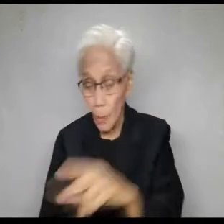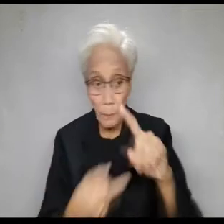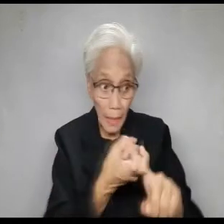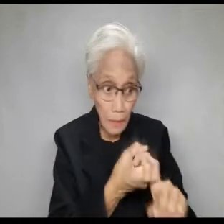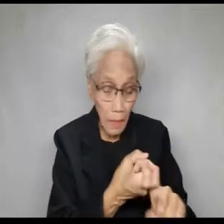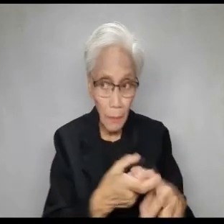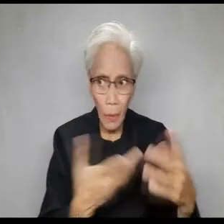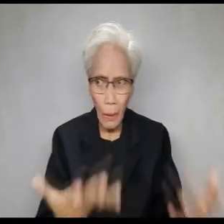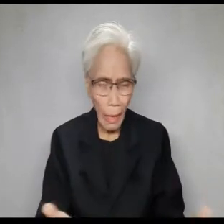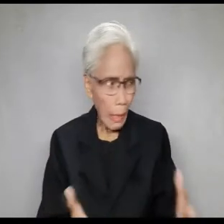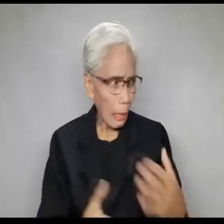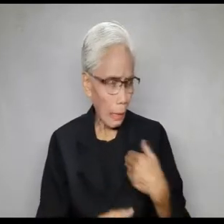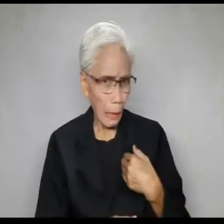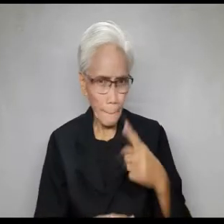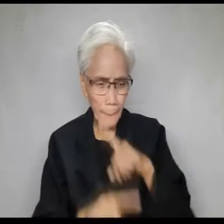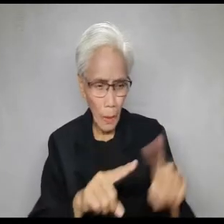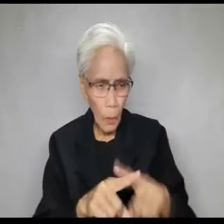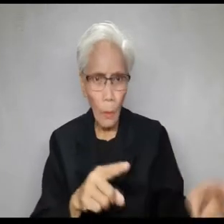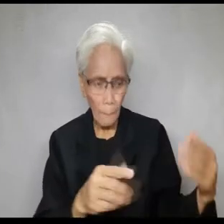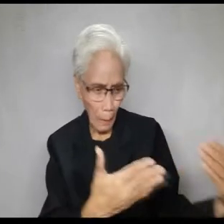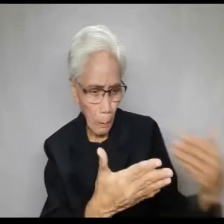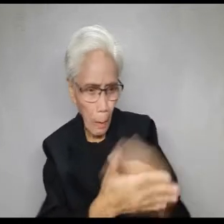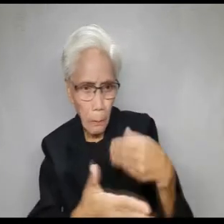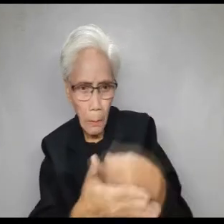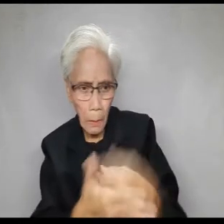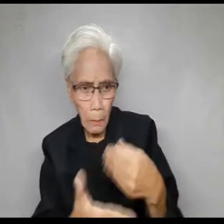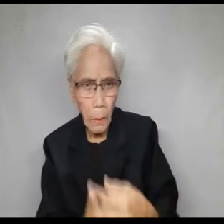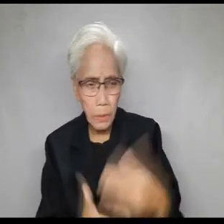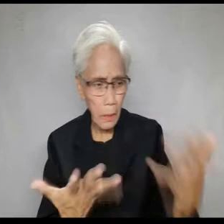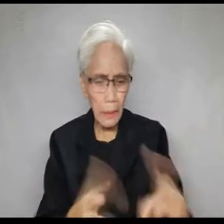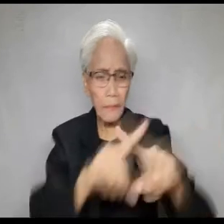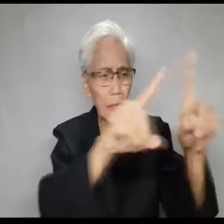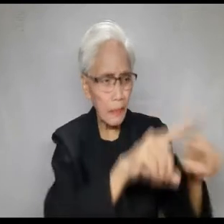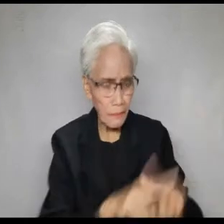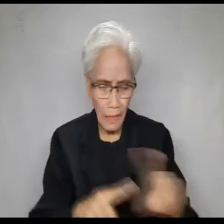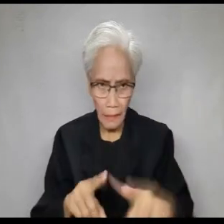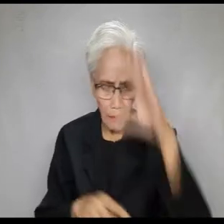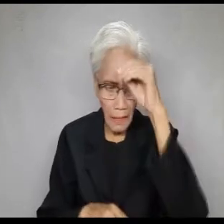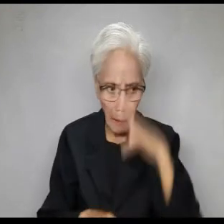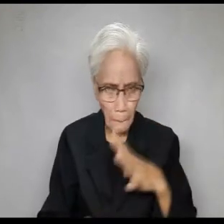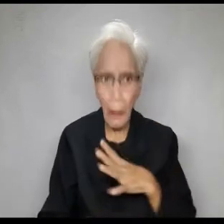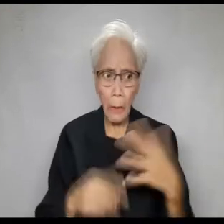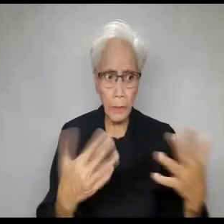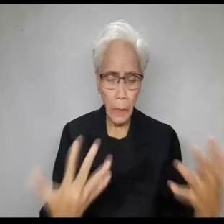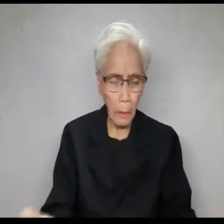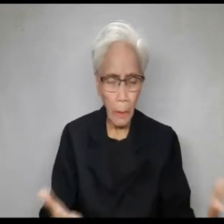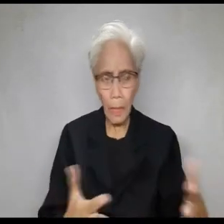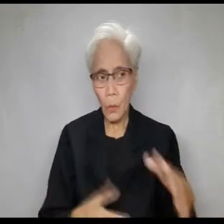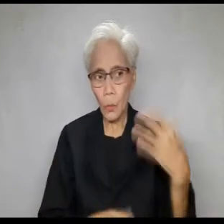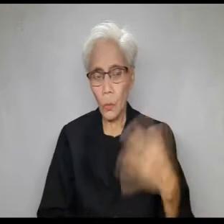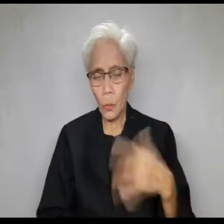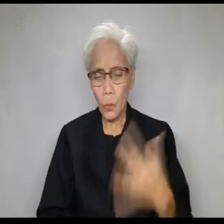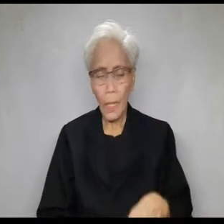friend. Tapos, intimate ka naman sa every Tom, Dick, and Harry in town. Lahat alam na ang intimate secrets mo. Ano ka